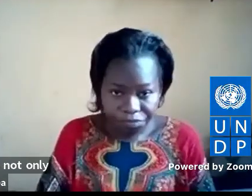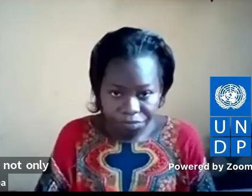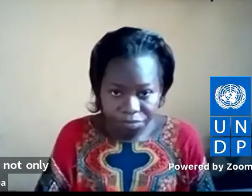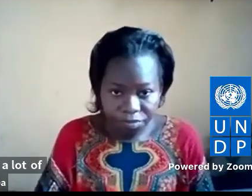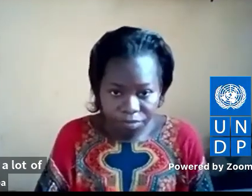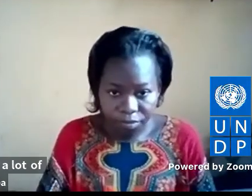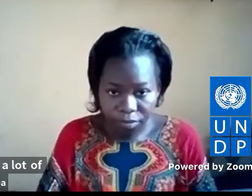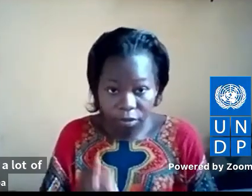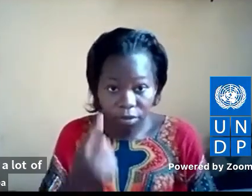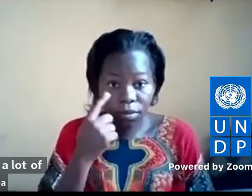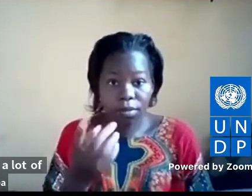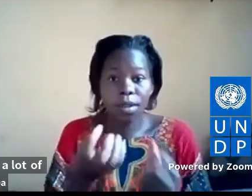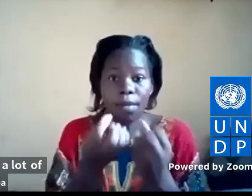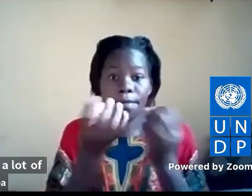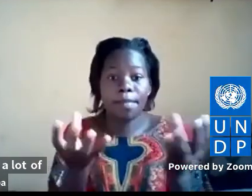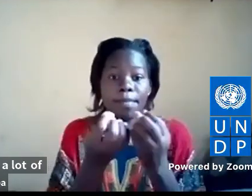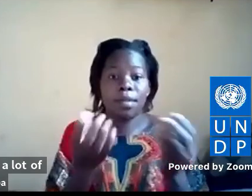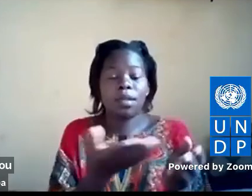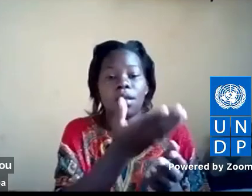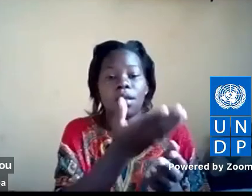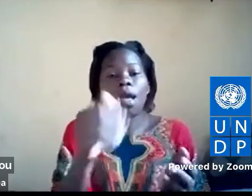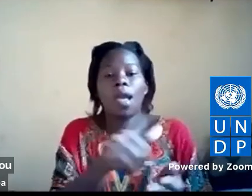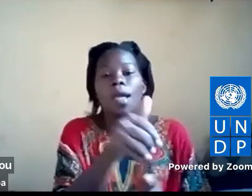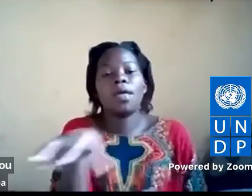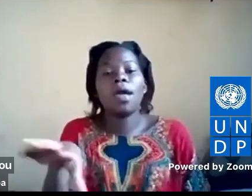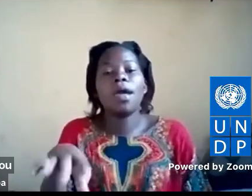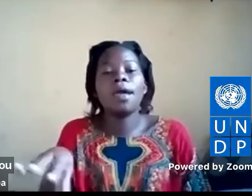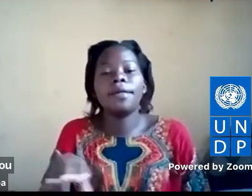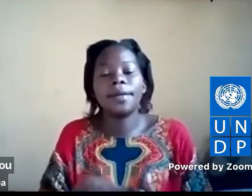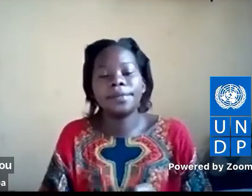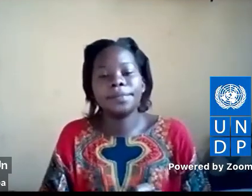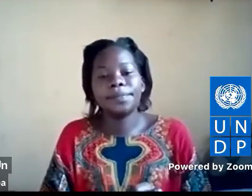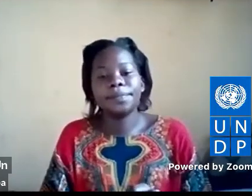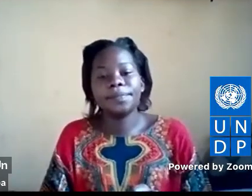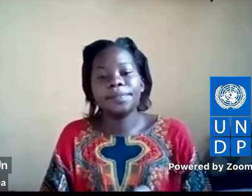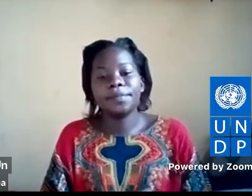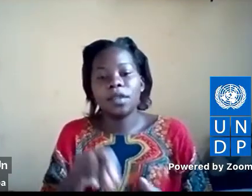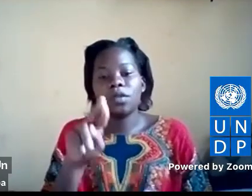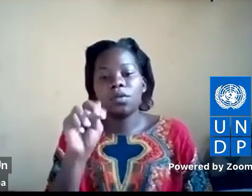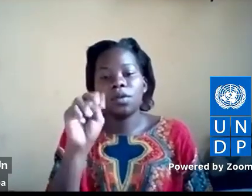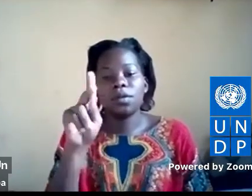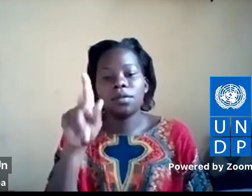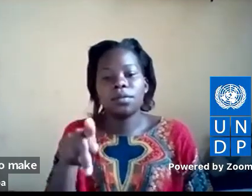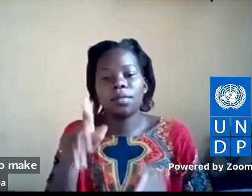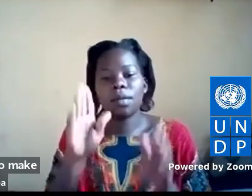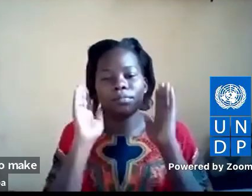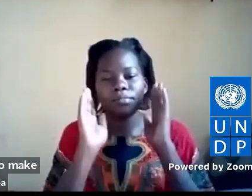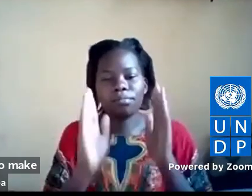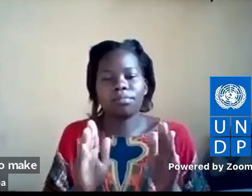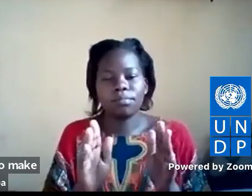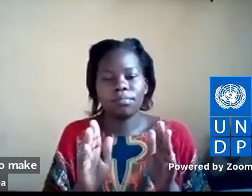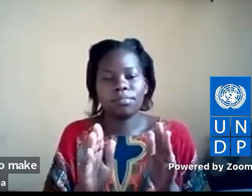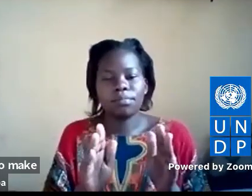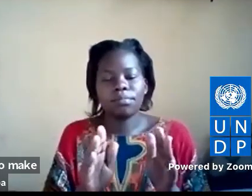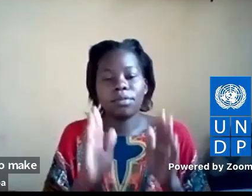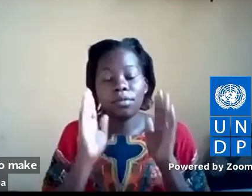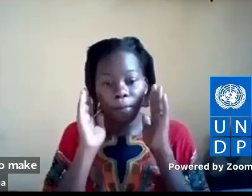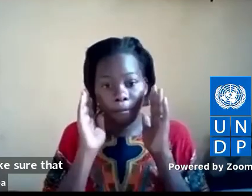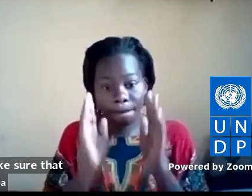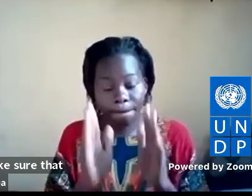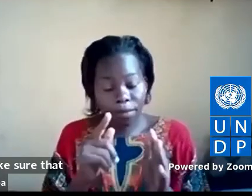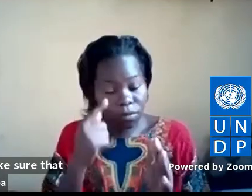other areas, and the UNDP has been very particular and keen to make sure that this program goes to everyone, including Omuntu wa